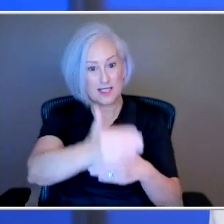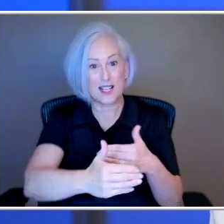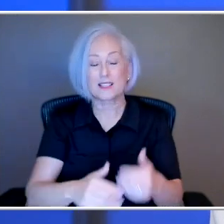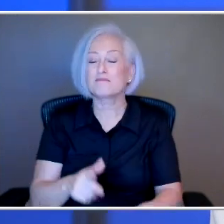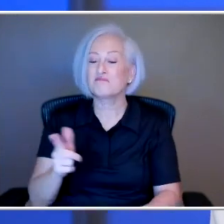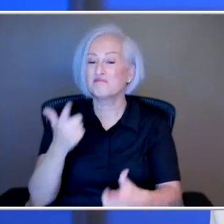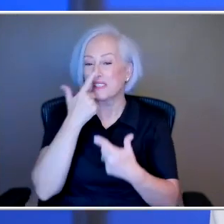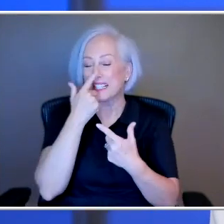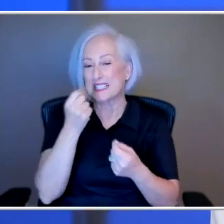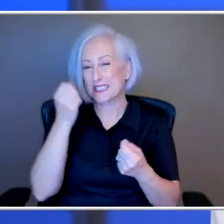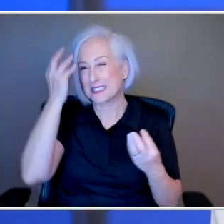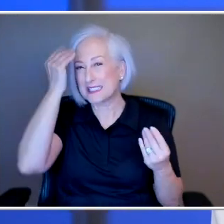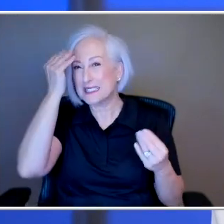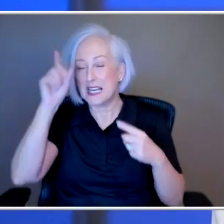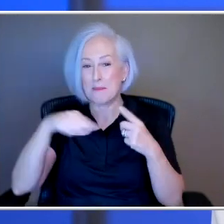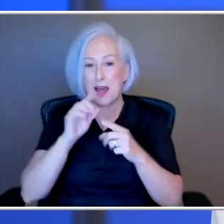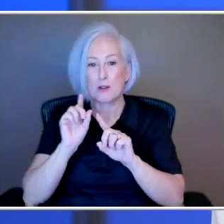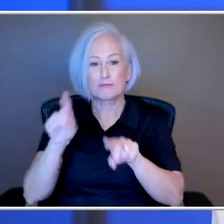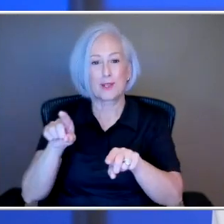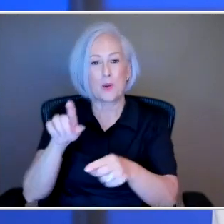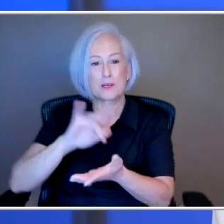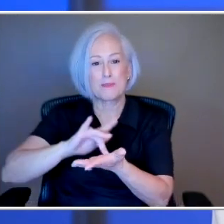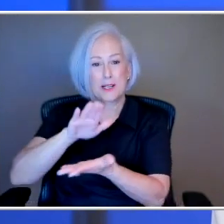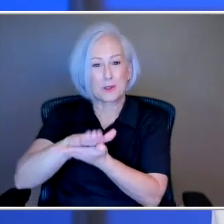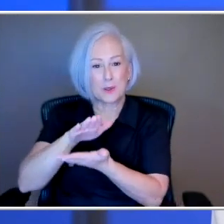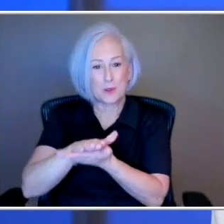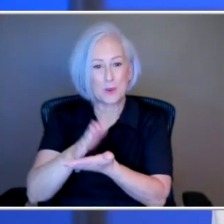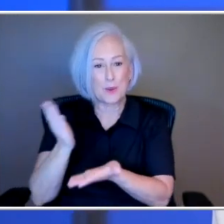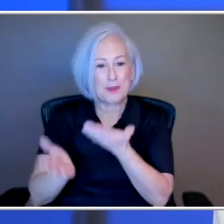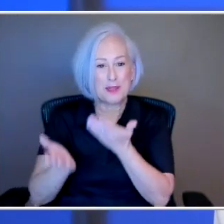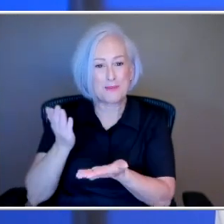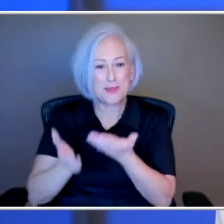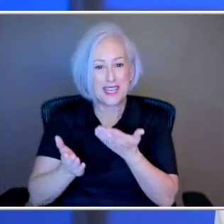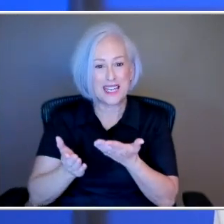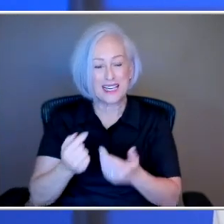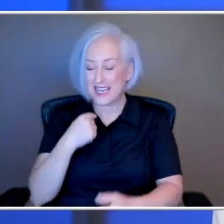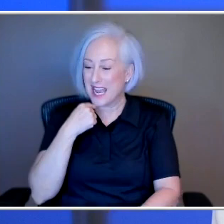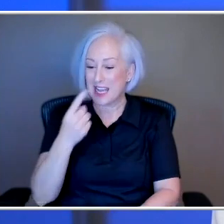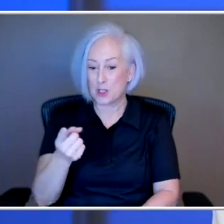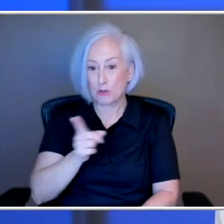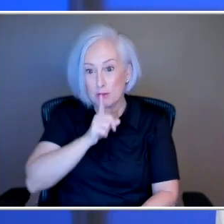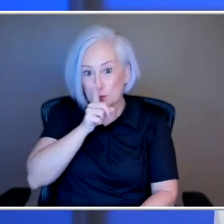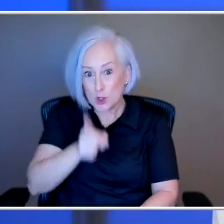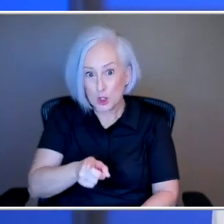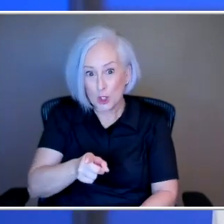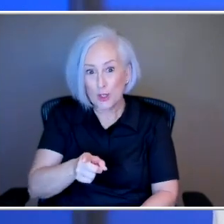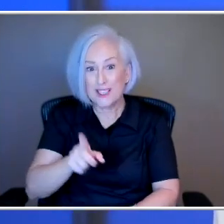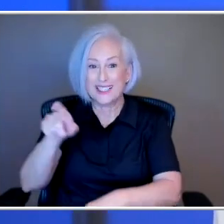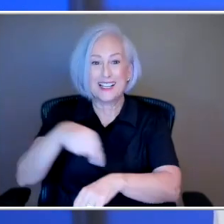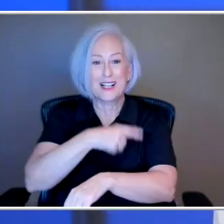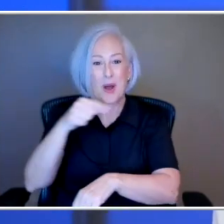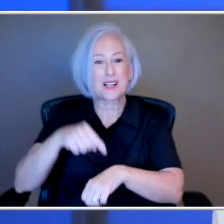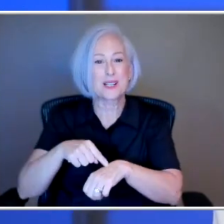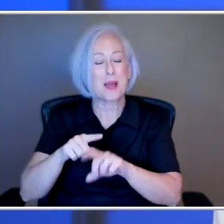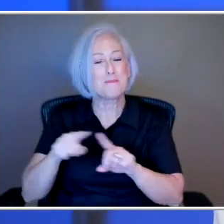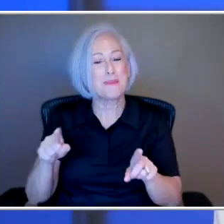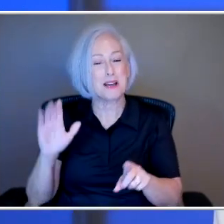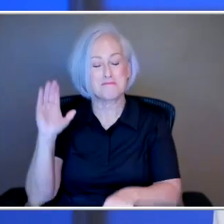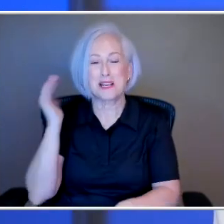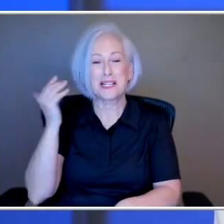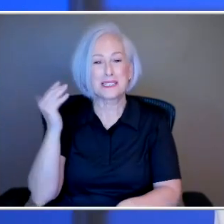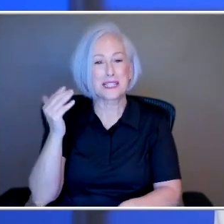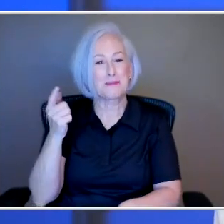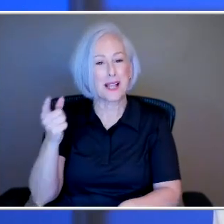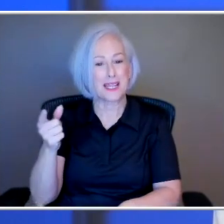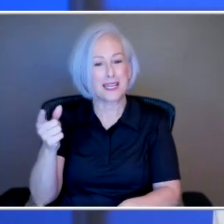going to medical school, going down that route. And I told him, "Are you sure about that?" It's a long time, but he seems to be pretty much